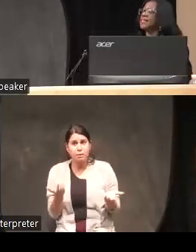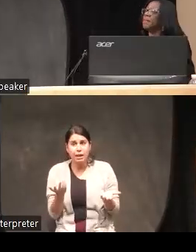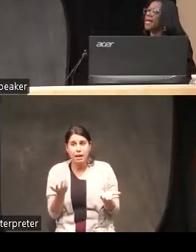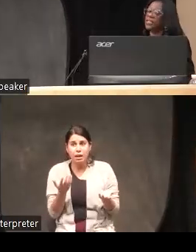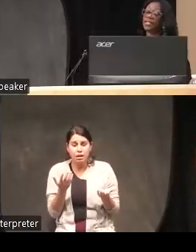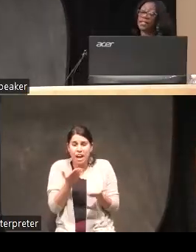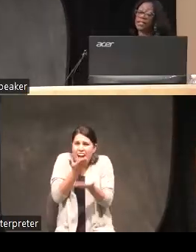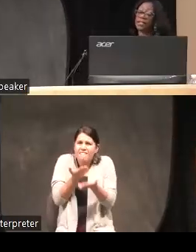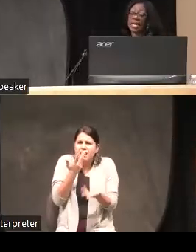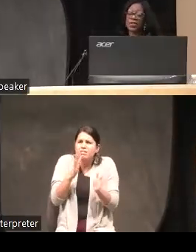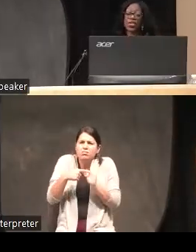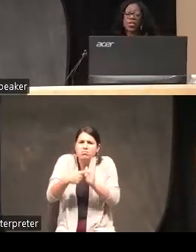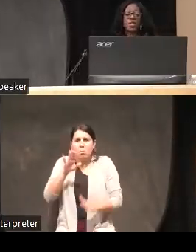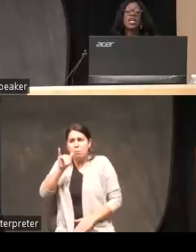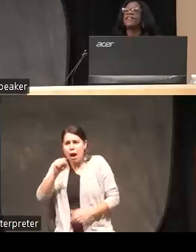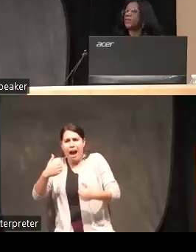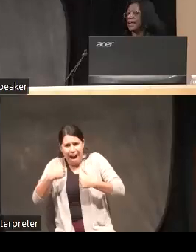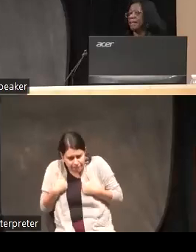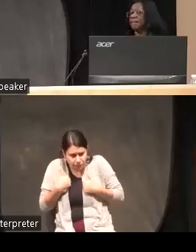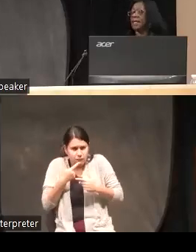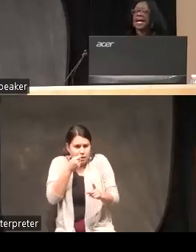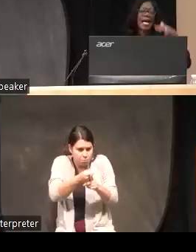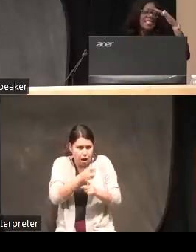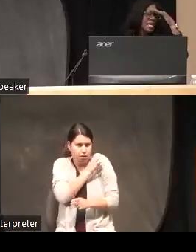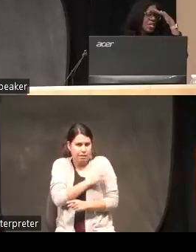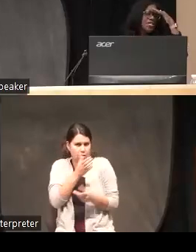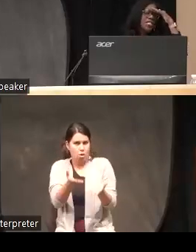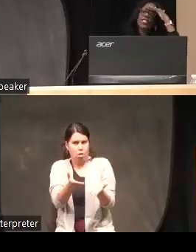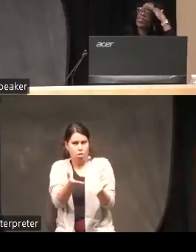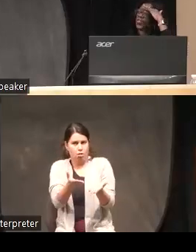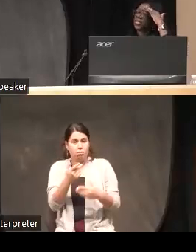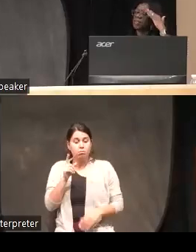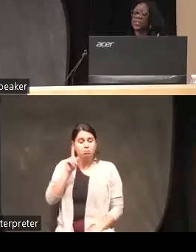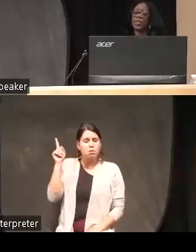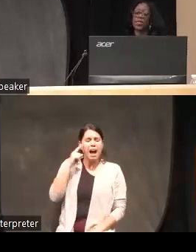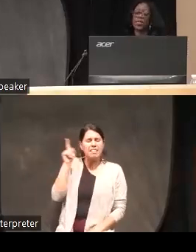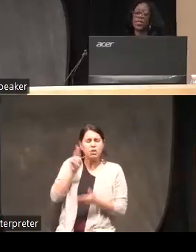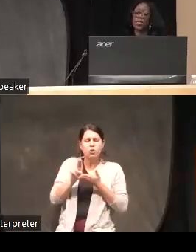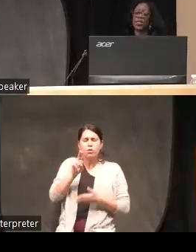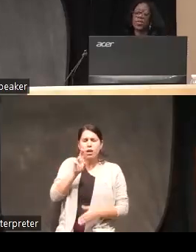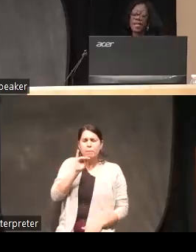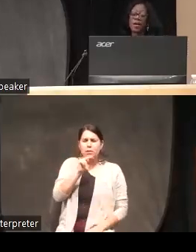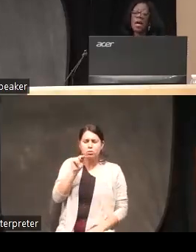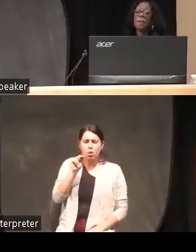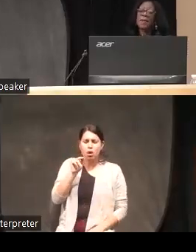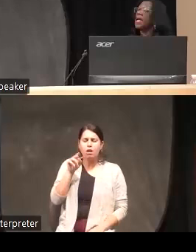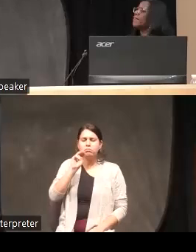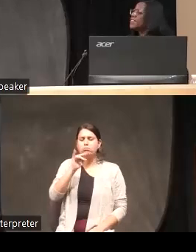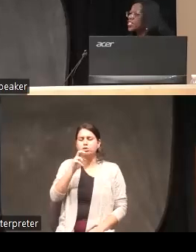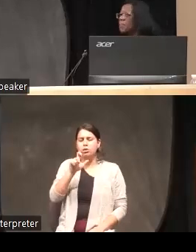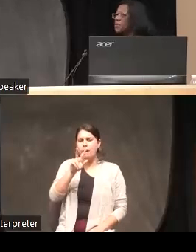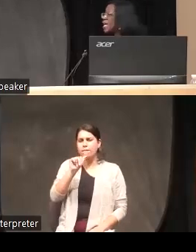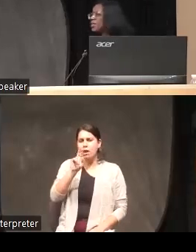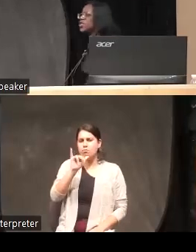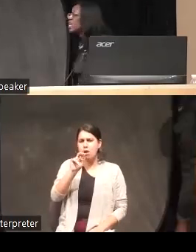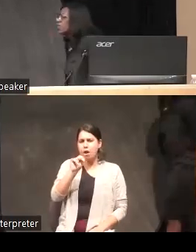bias has an impact on the clinical encounter. Michelle Van Ryan, I think she's still at the University of Minnesota. She left now. But